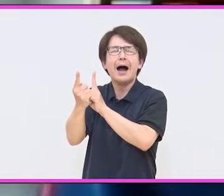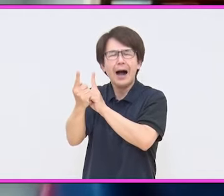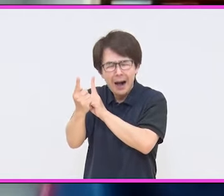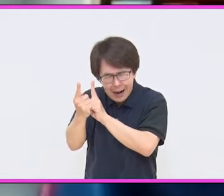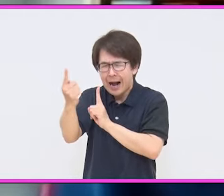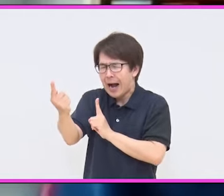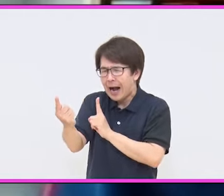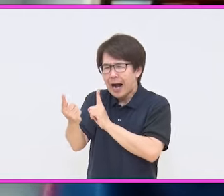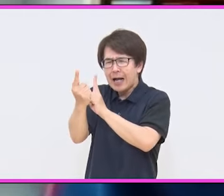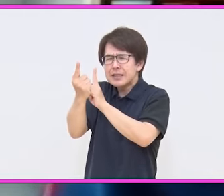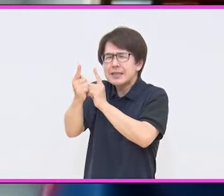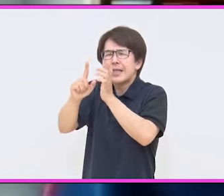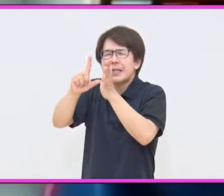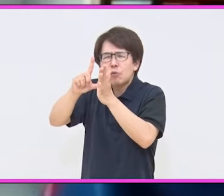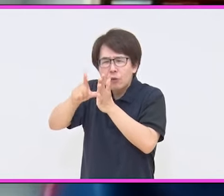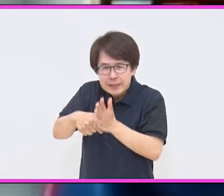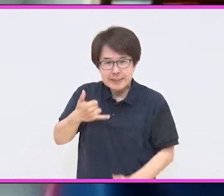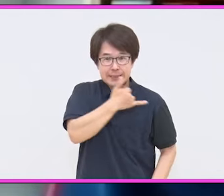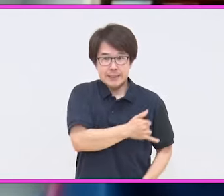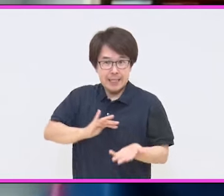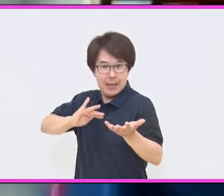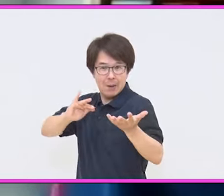in time, my whole life was changed.